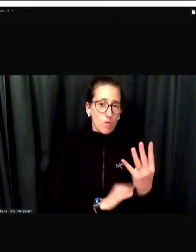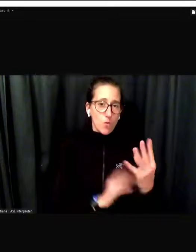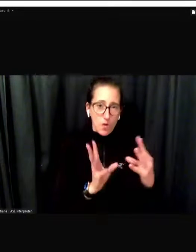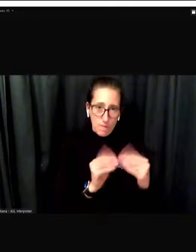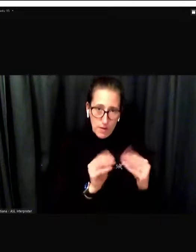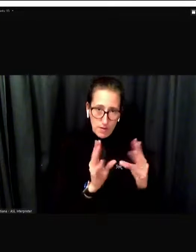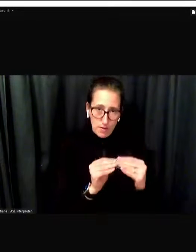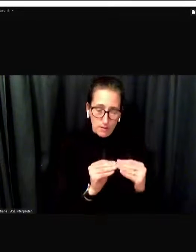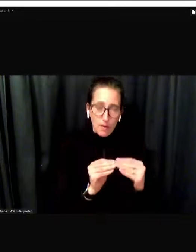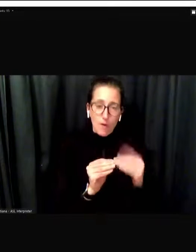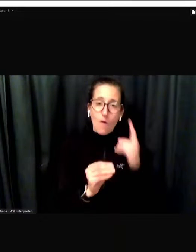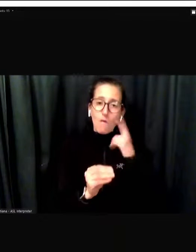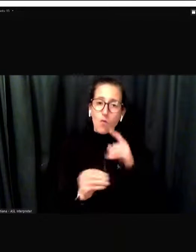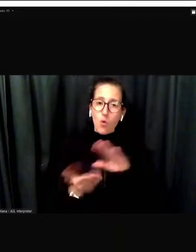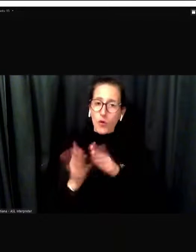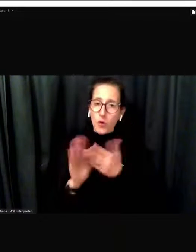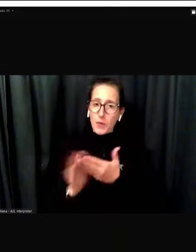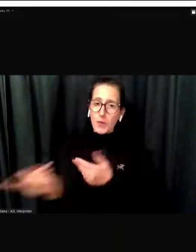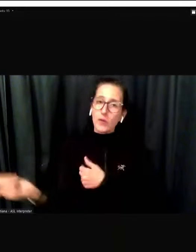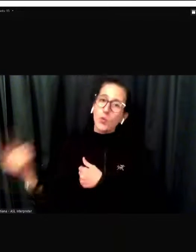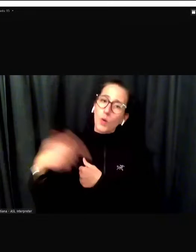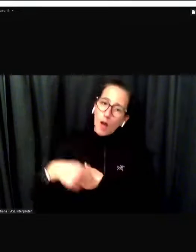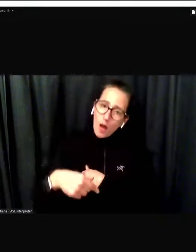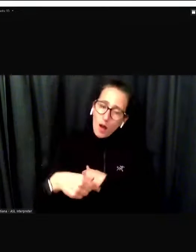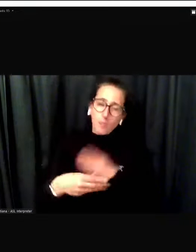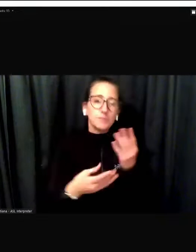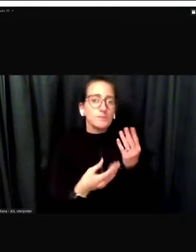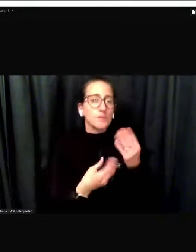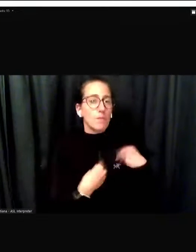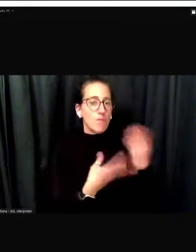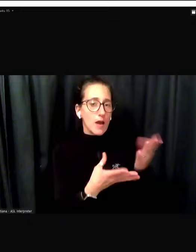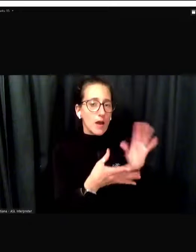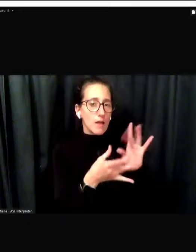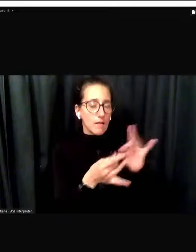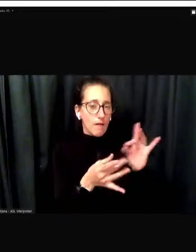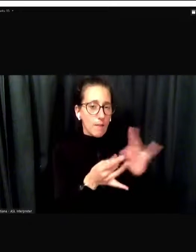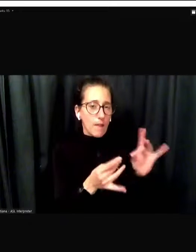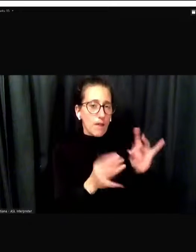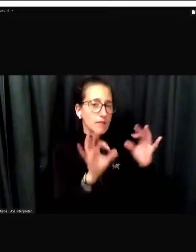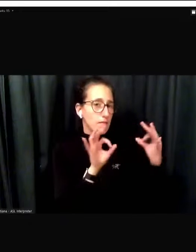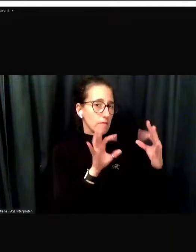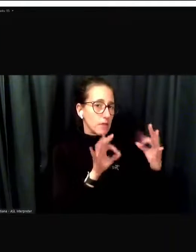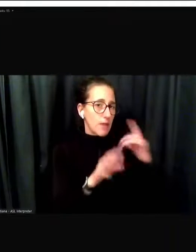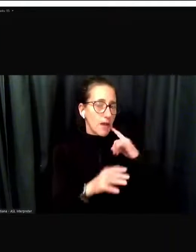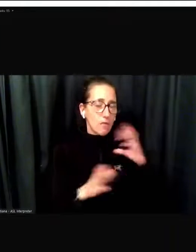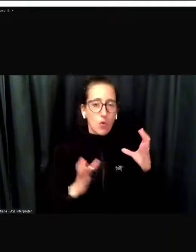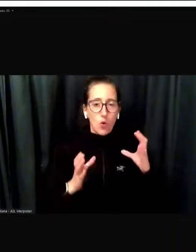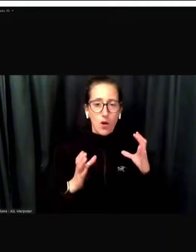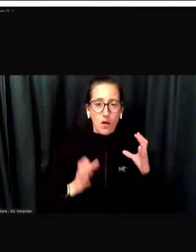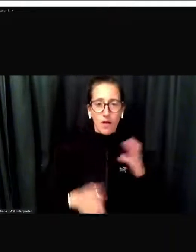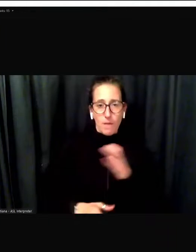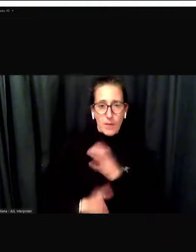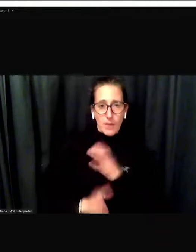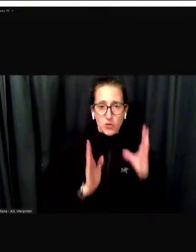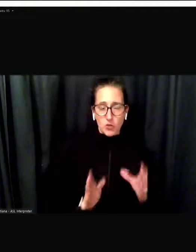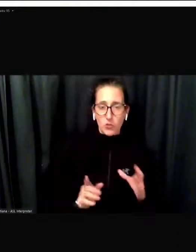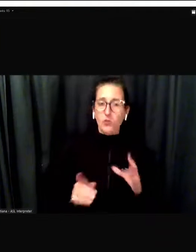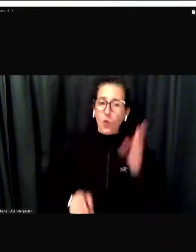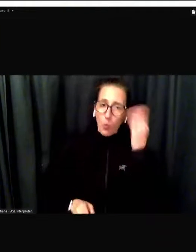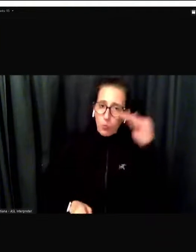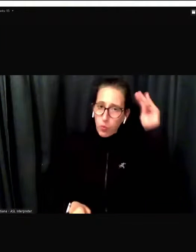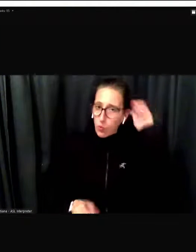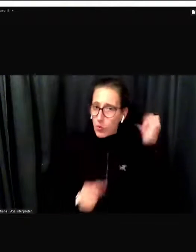with the commissioner. So I do want you to remember that. And also, as Commissioner Willie mentioned, yeah,